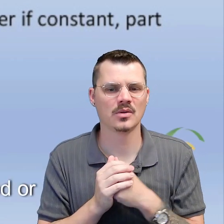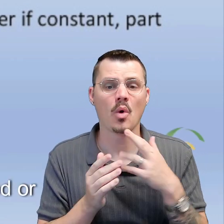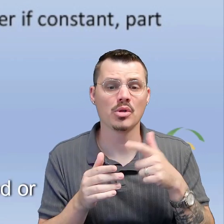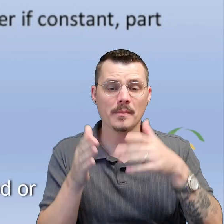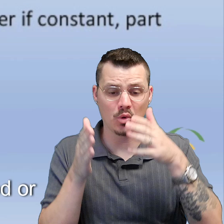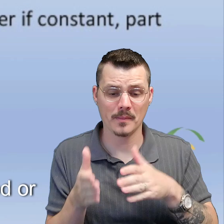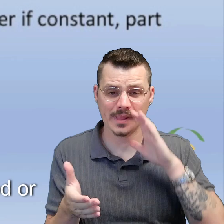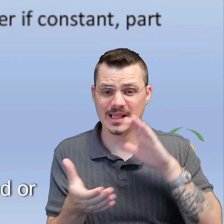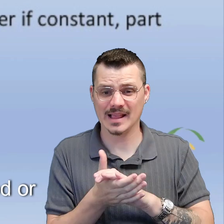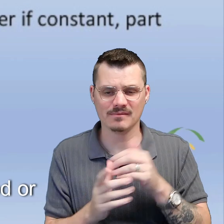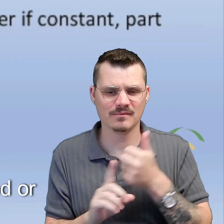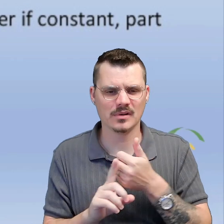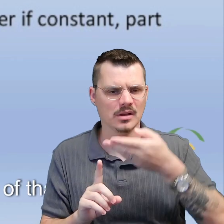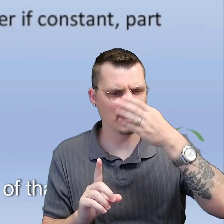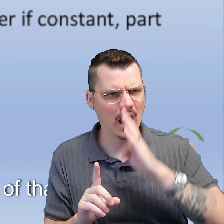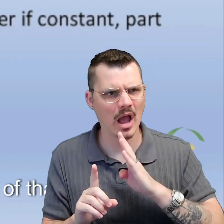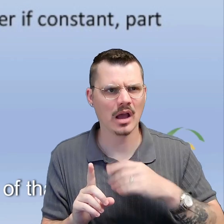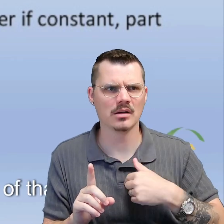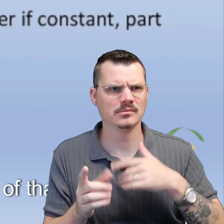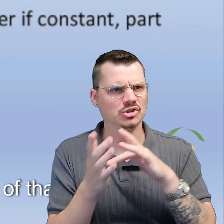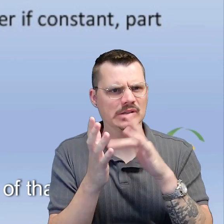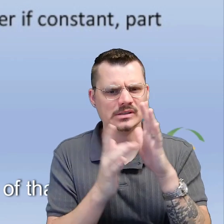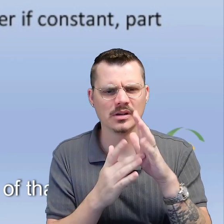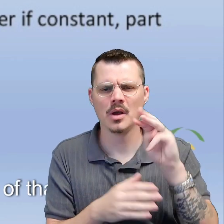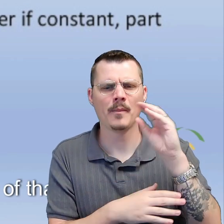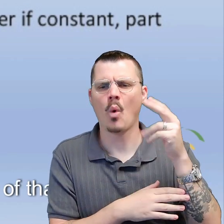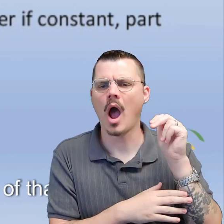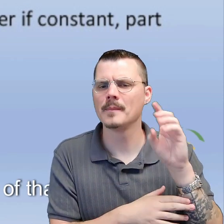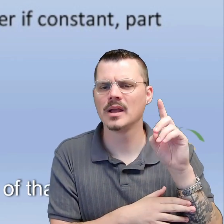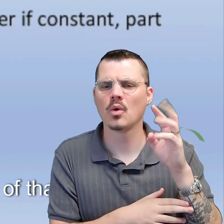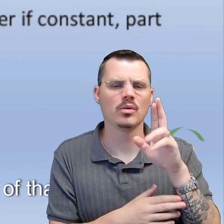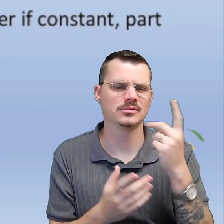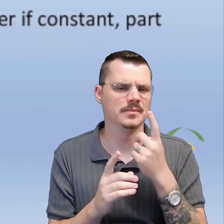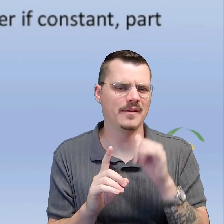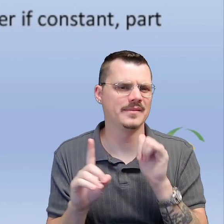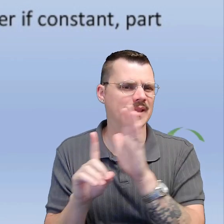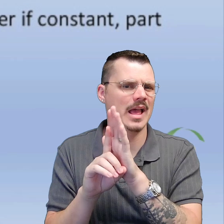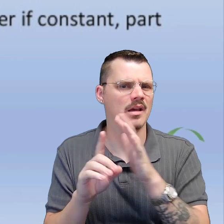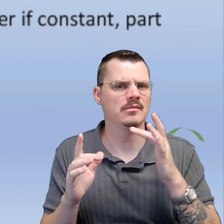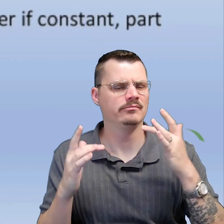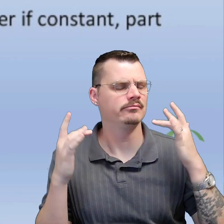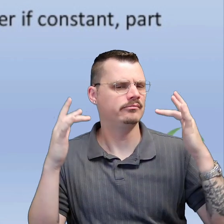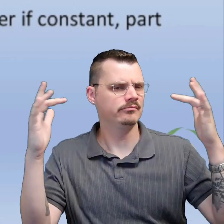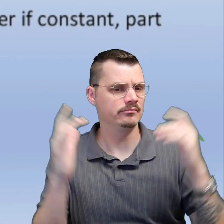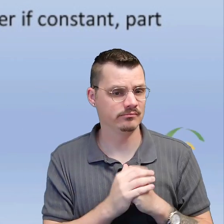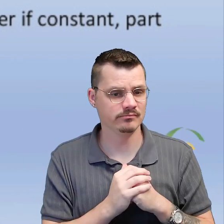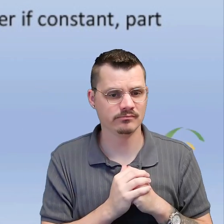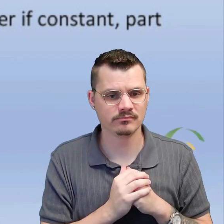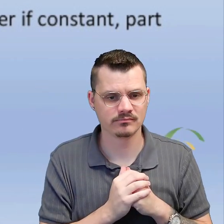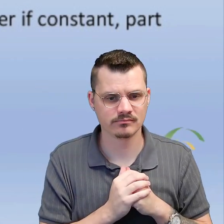The person believes that they are God or Jesus or Muhammad or somebody else of that stature.